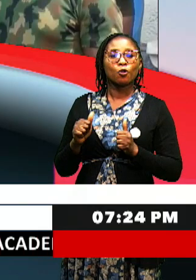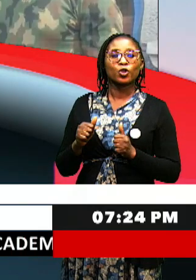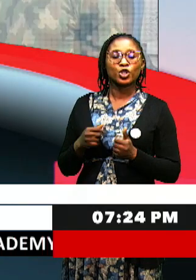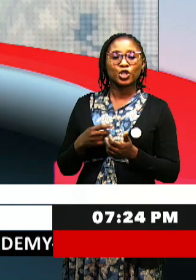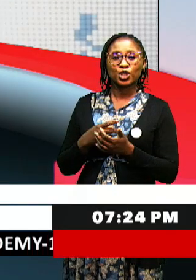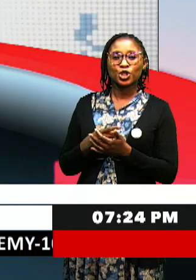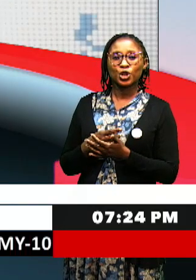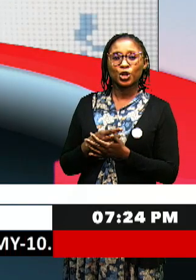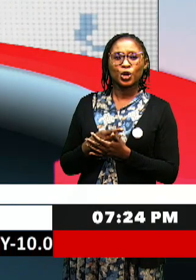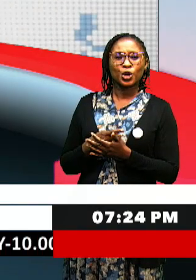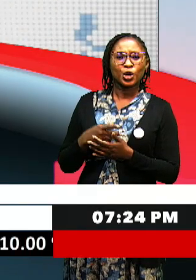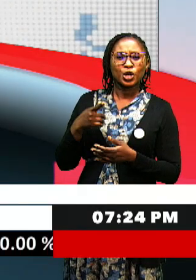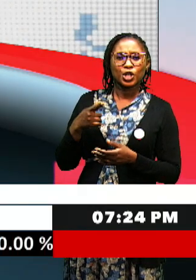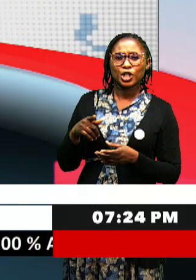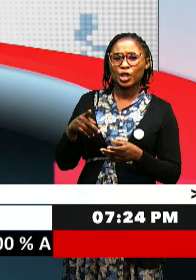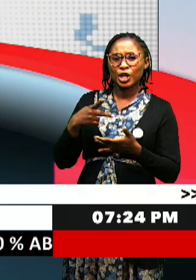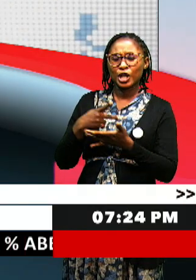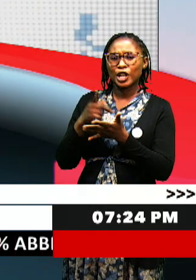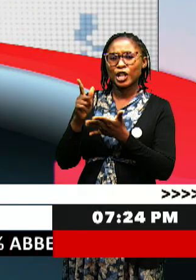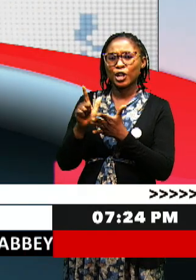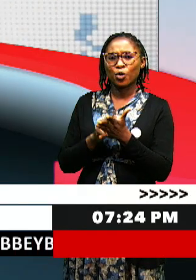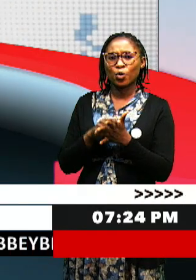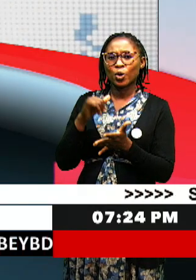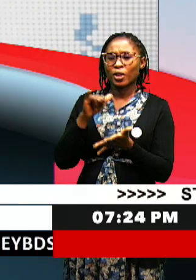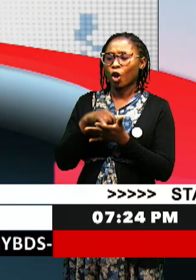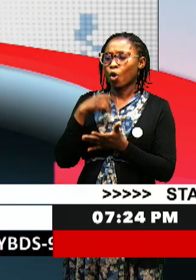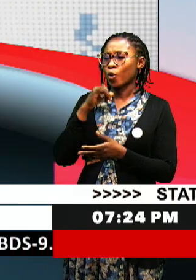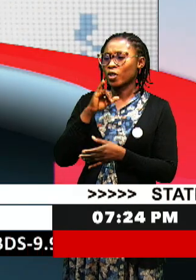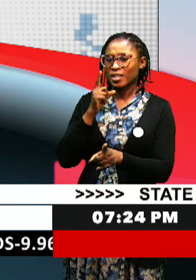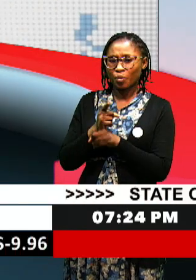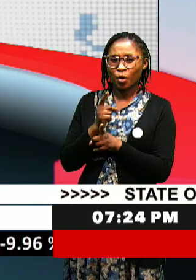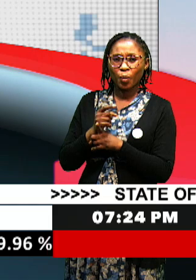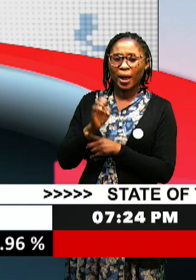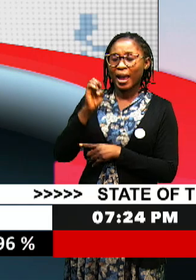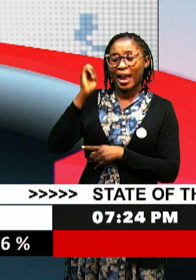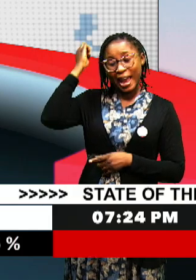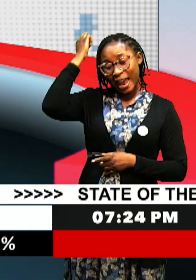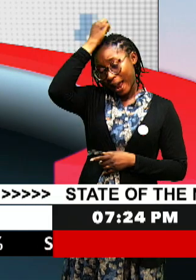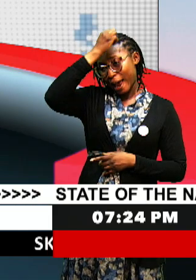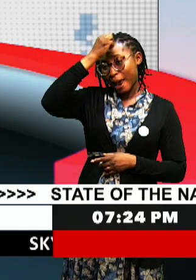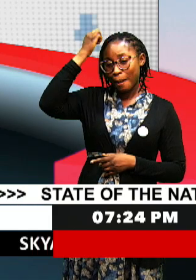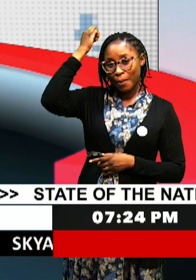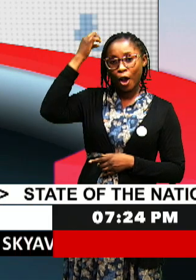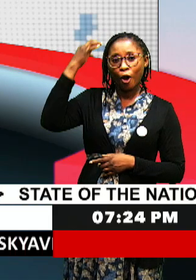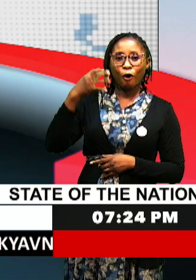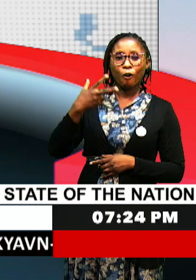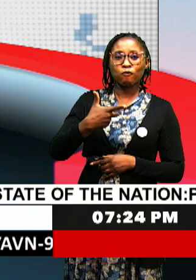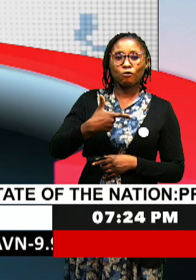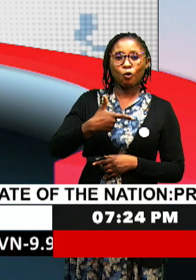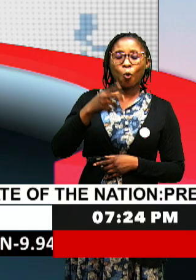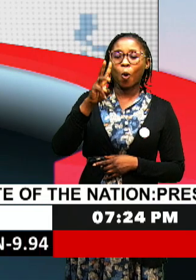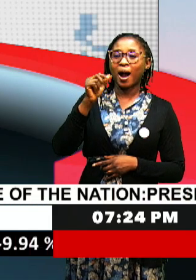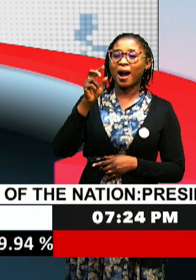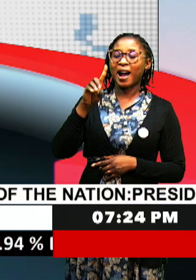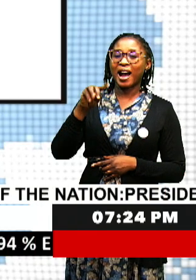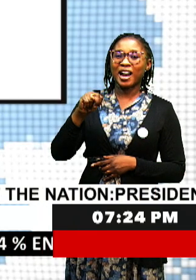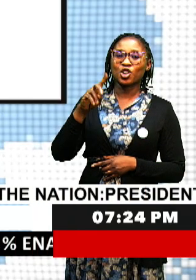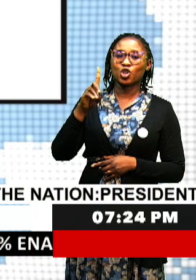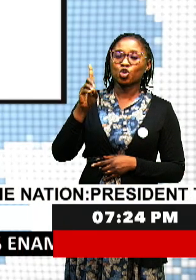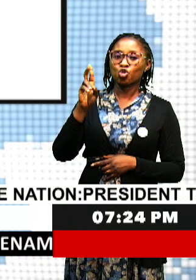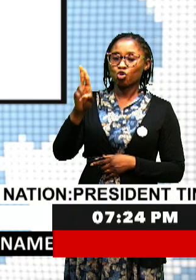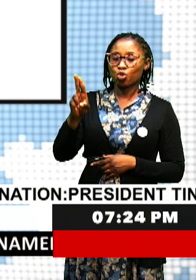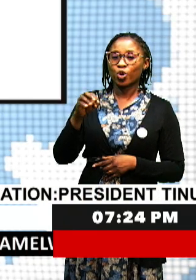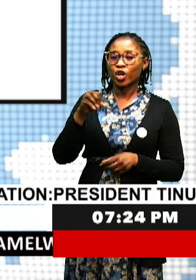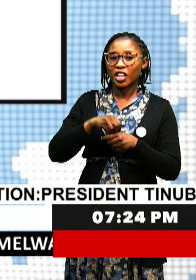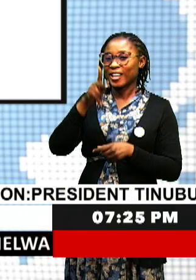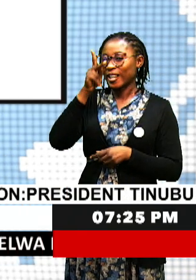protracted legal tussle over who is the substantive emir of Gwandu Emirate in Kebbi State, well, the Supreme Court has set